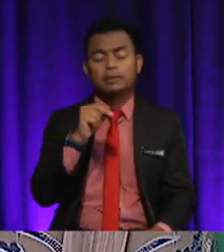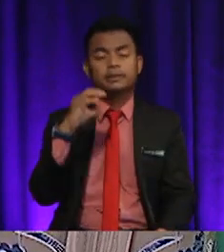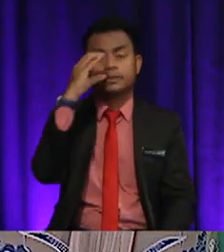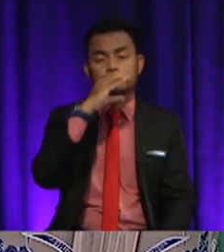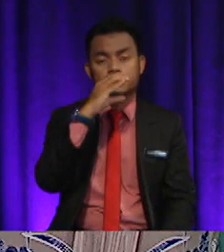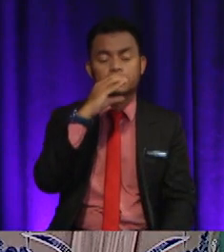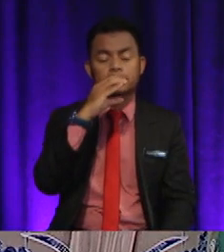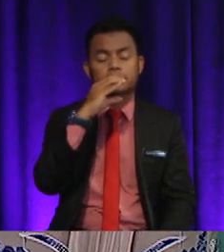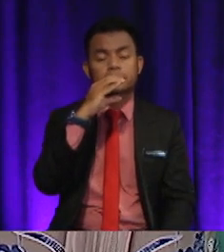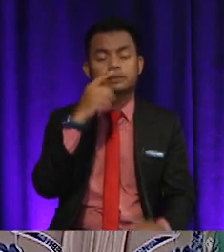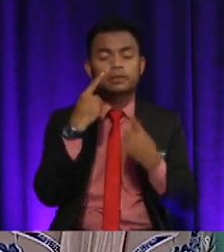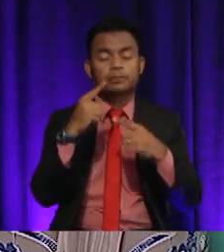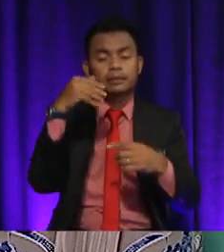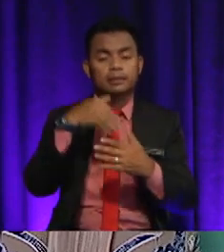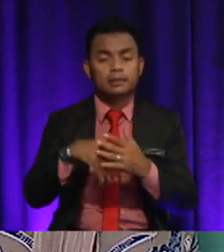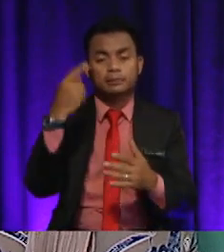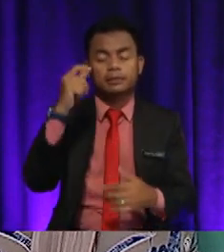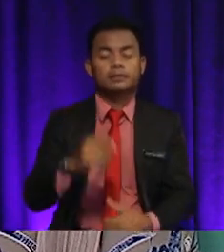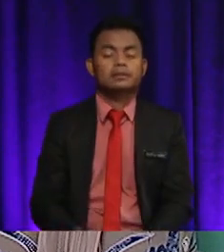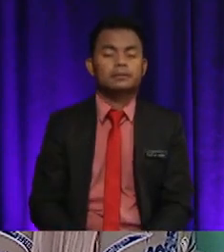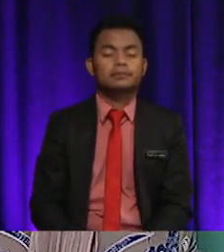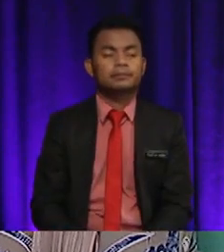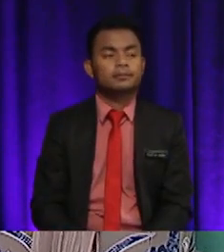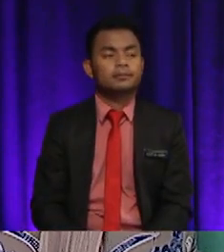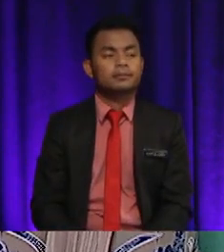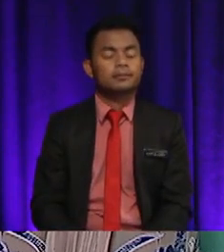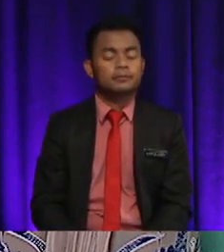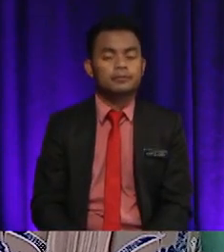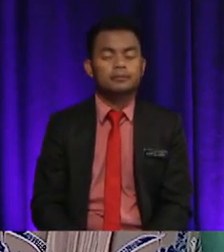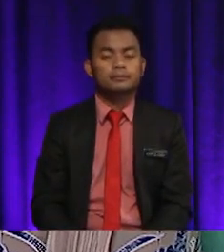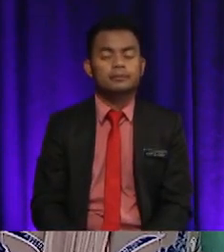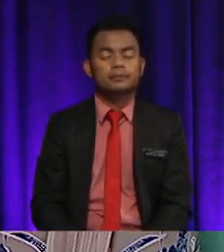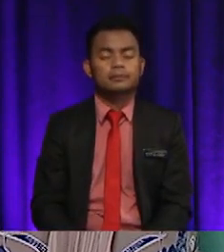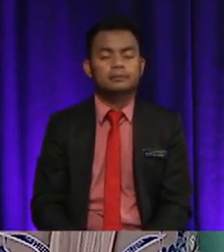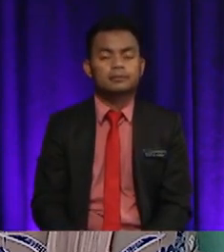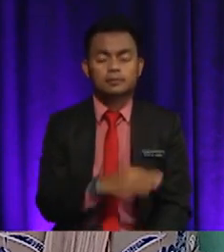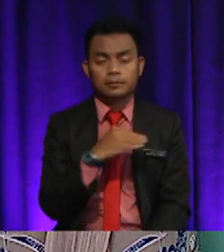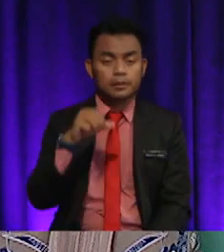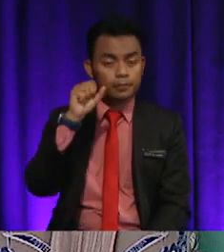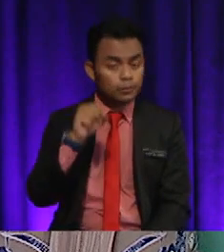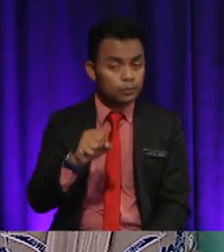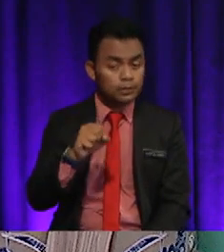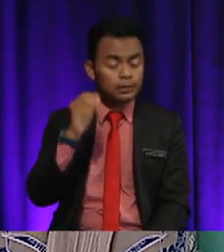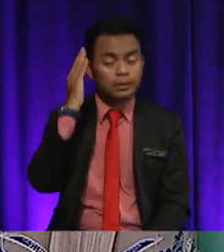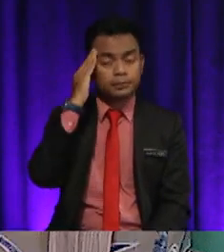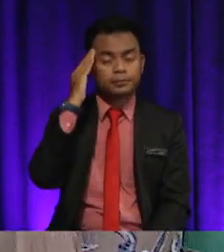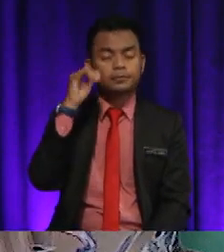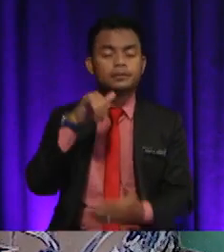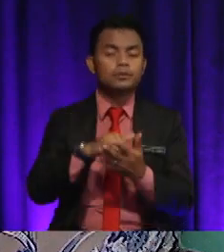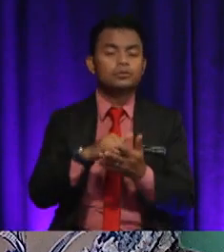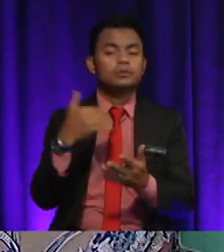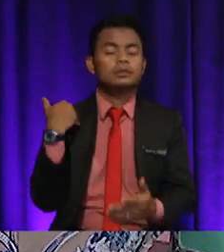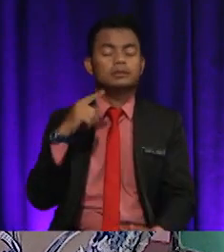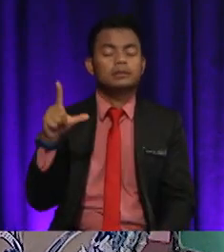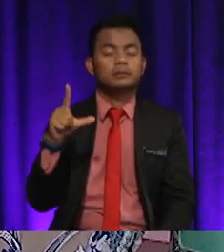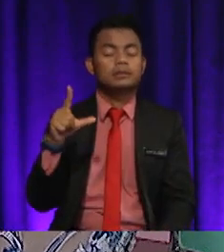maybe once you find the answer, you underline it, so it would be highlighted, and you would notice that that's the answer.